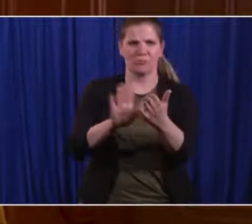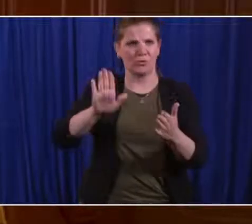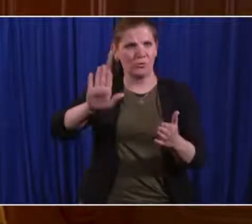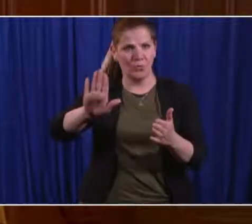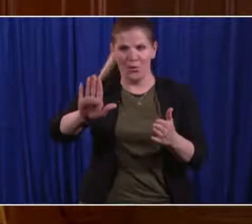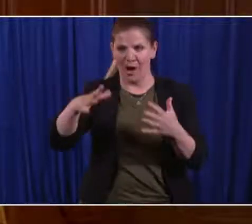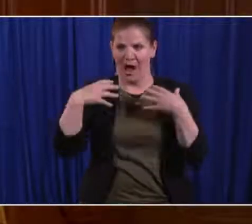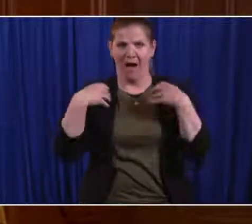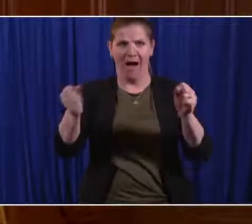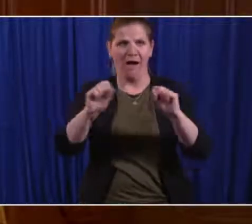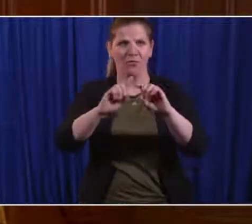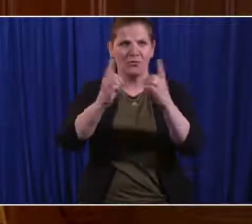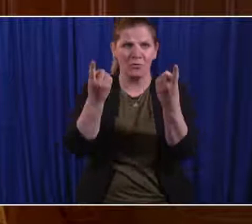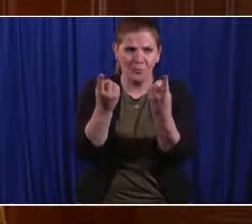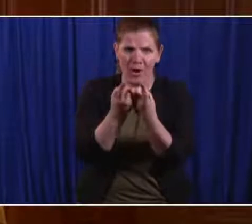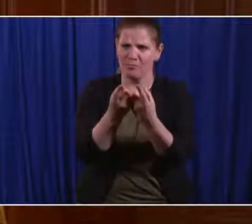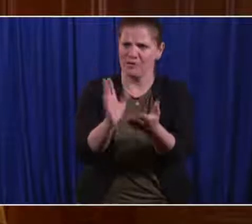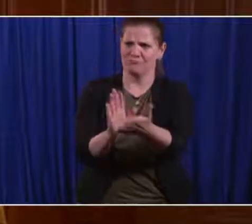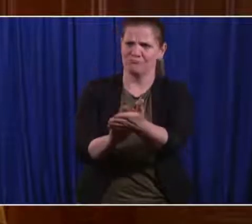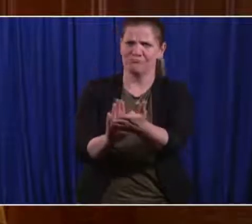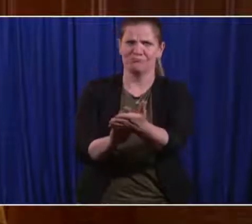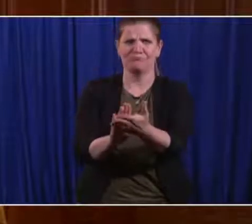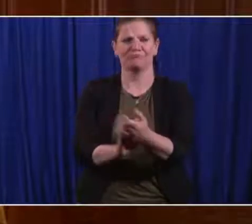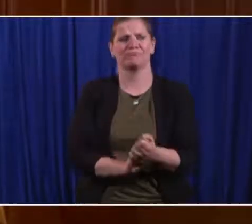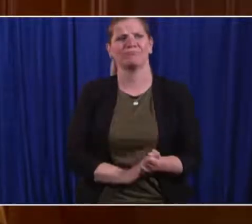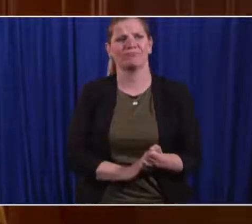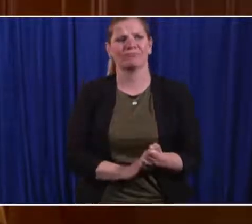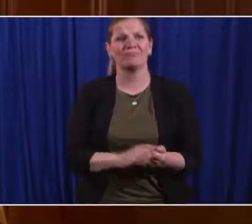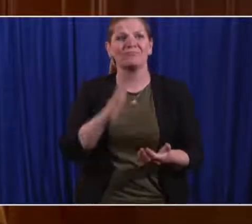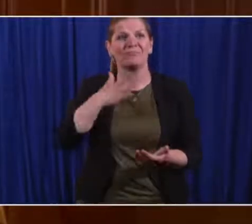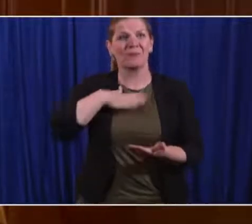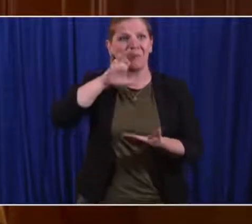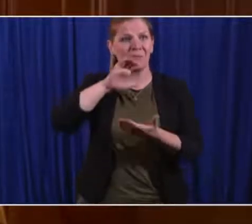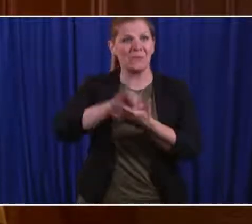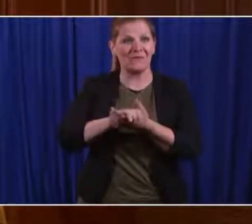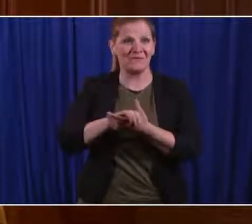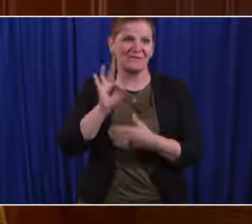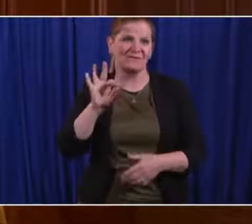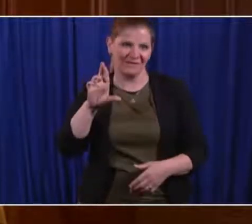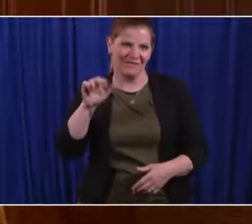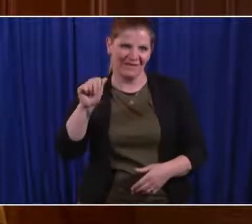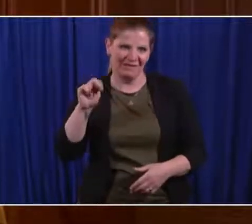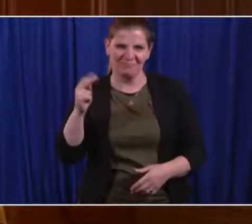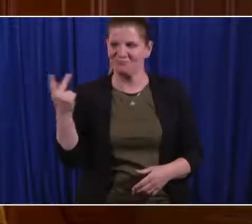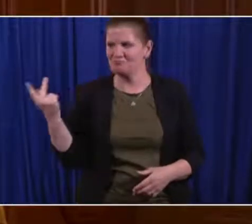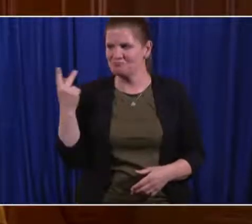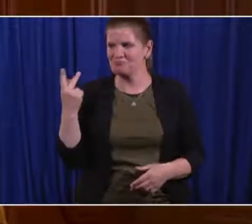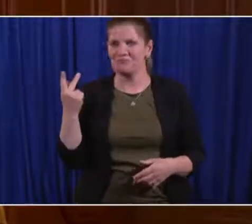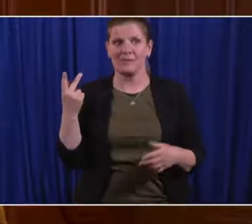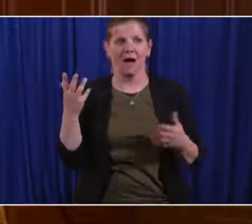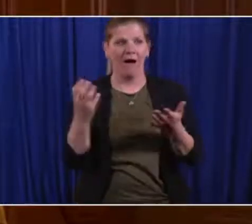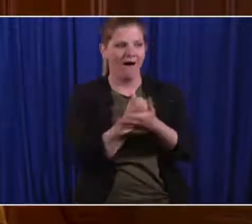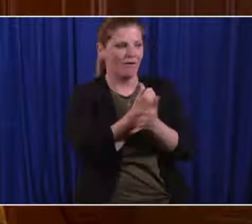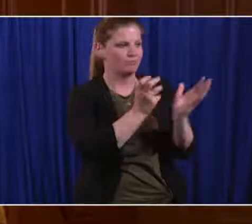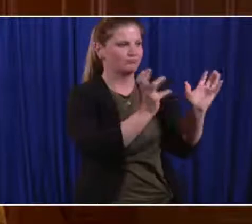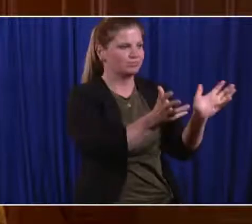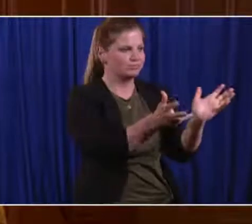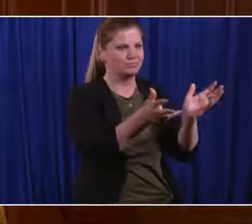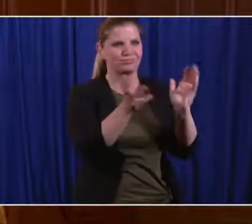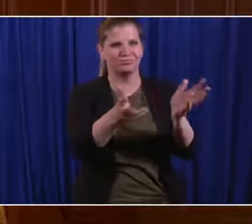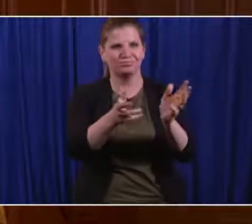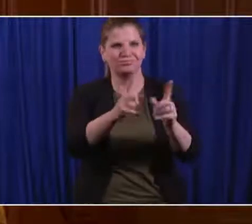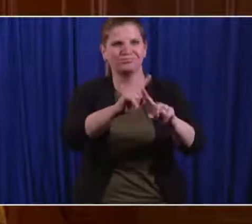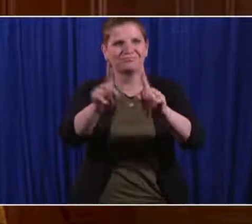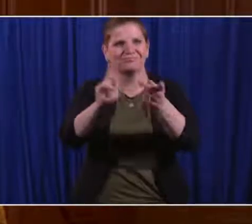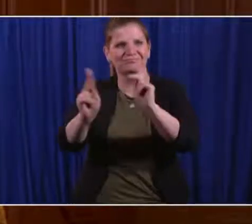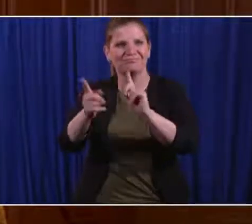Fran and I had the chance to talk to a number of the members of the department, and it was just great to